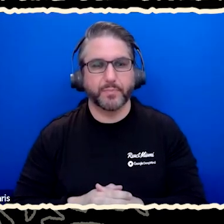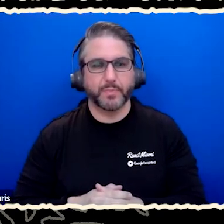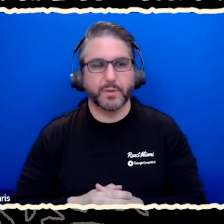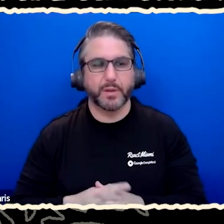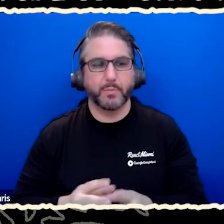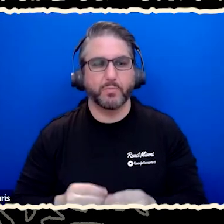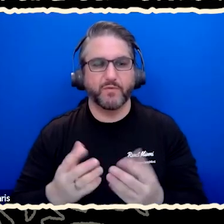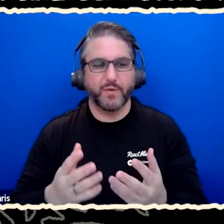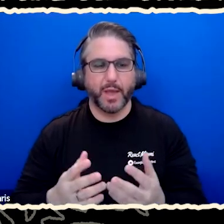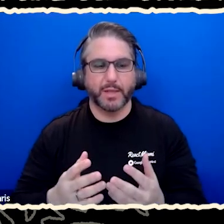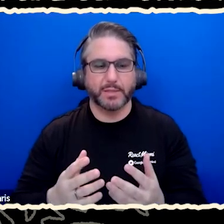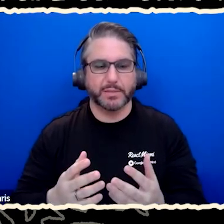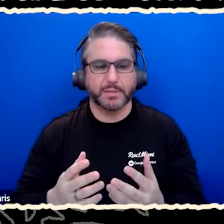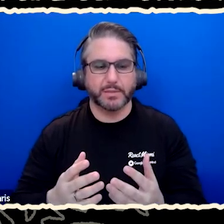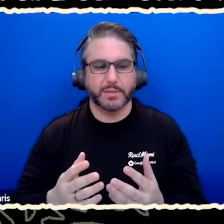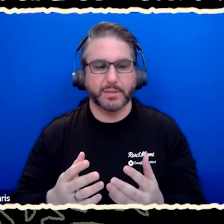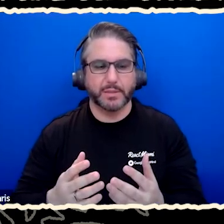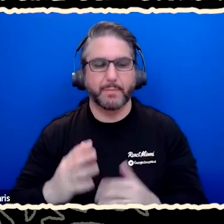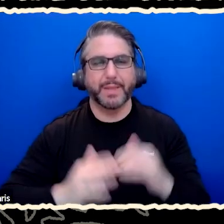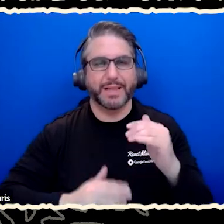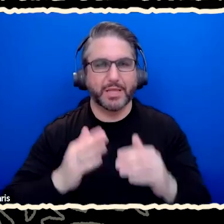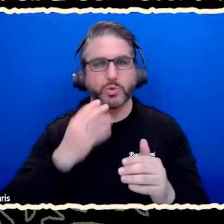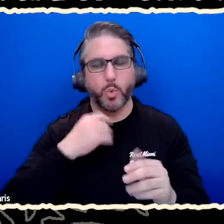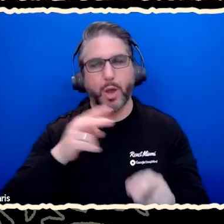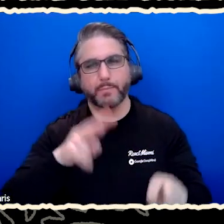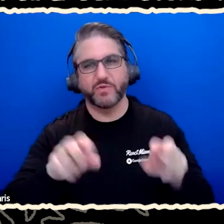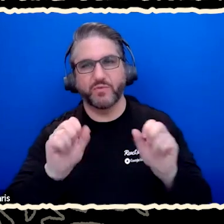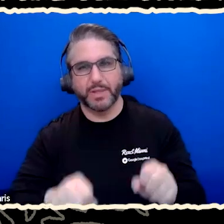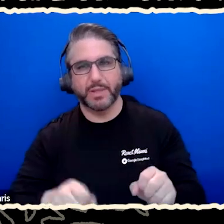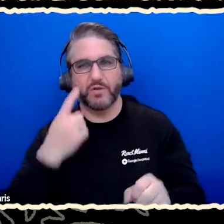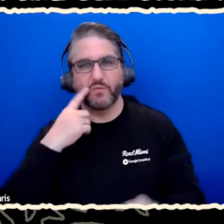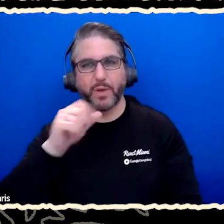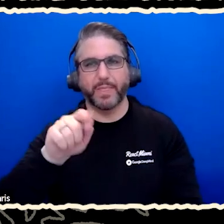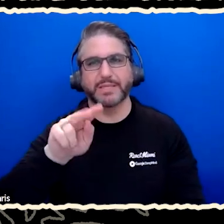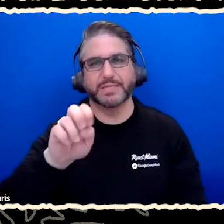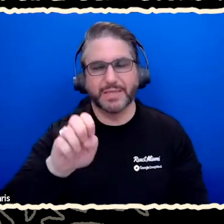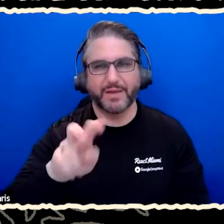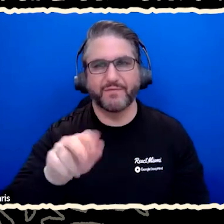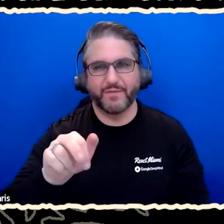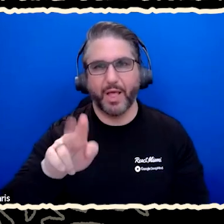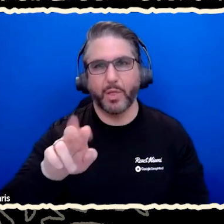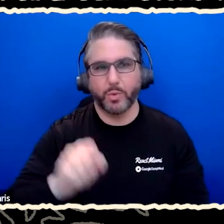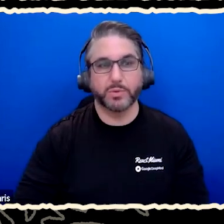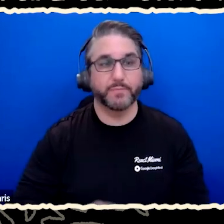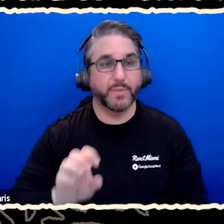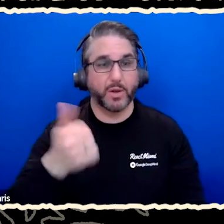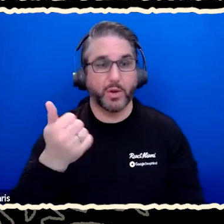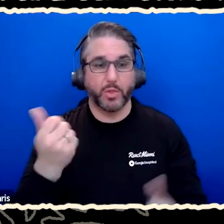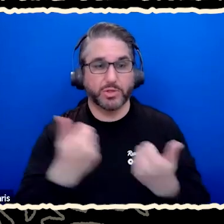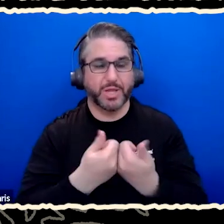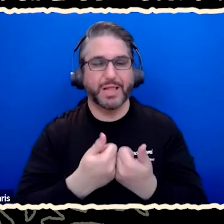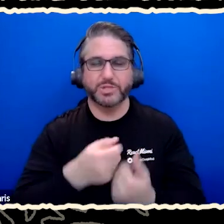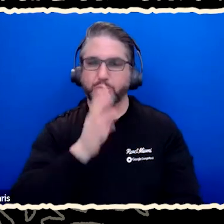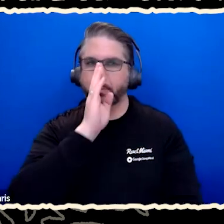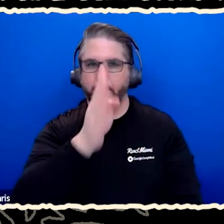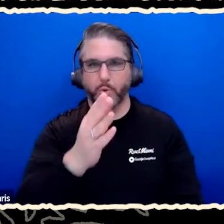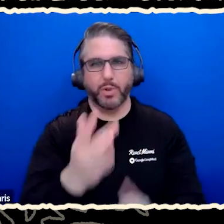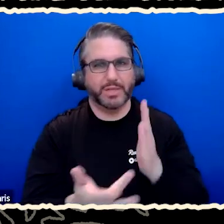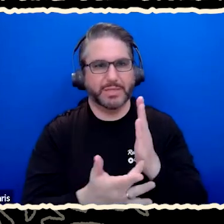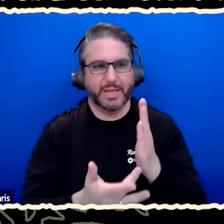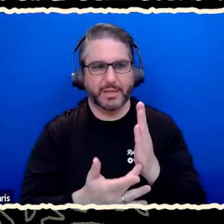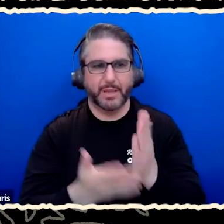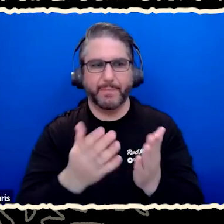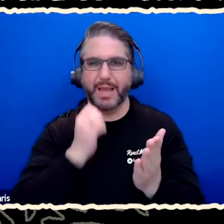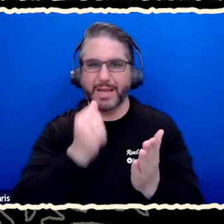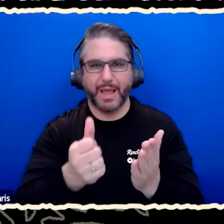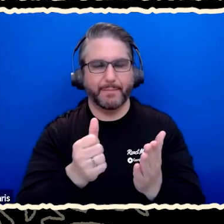or observability to the state values. Another challenge is purely technical, so it may not be